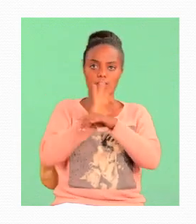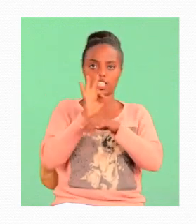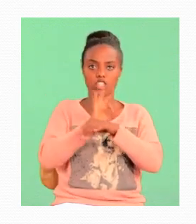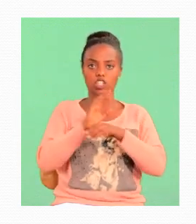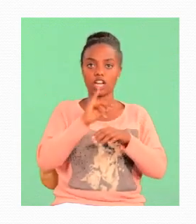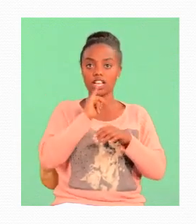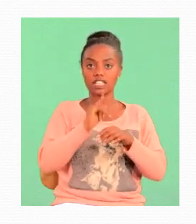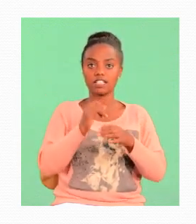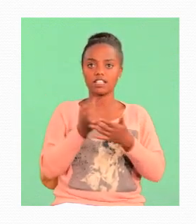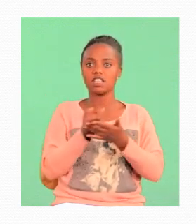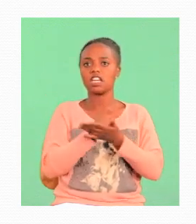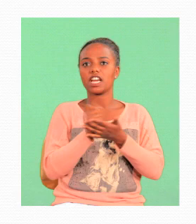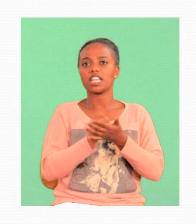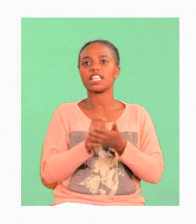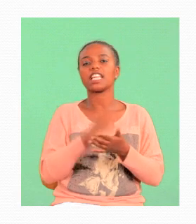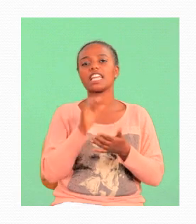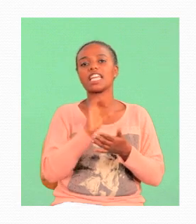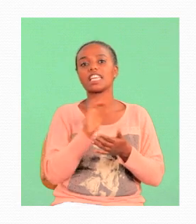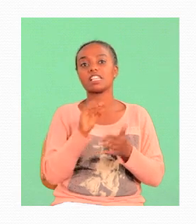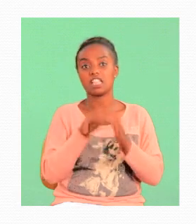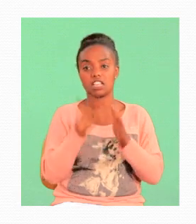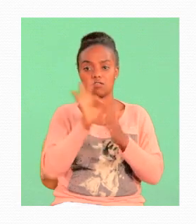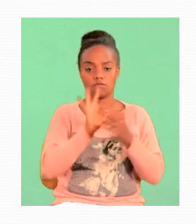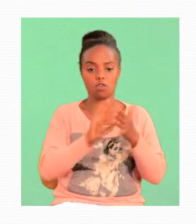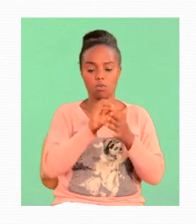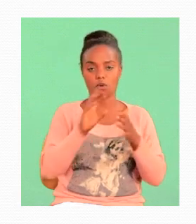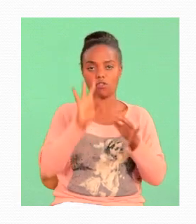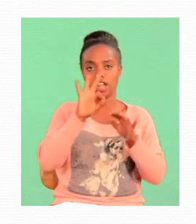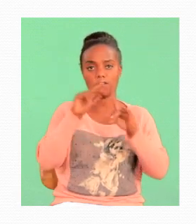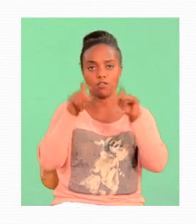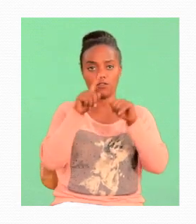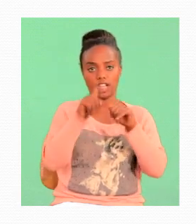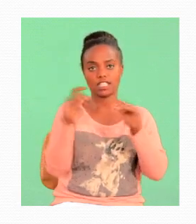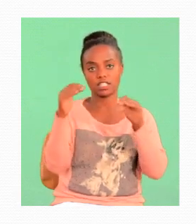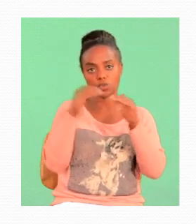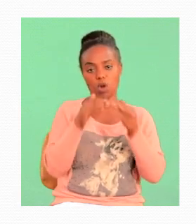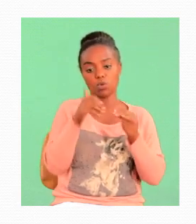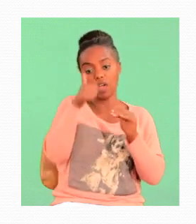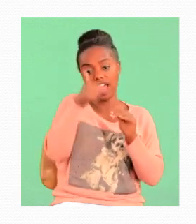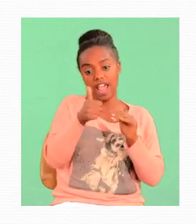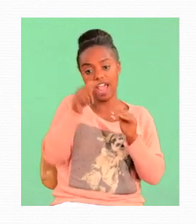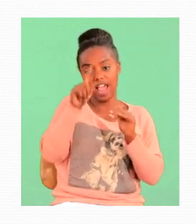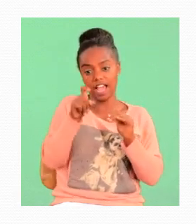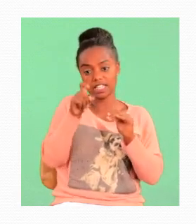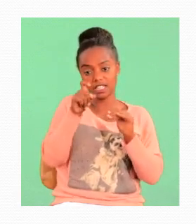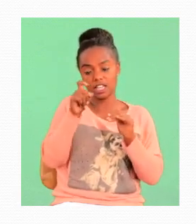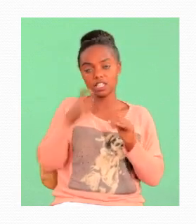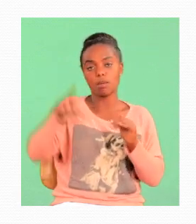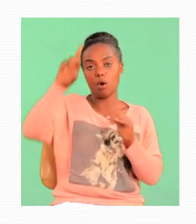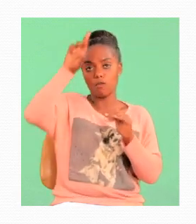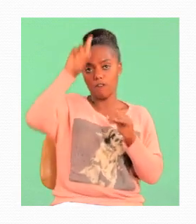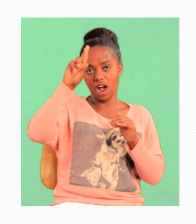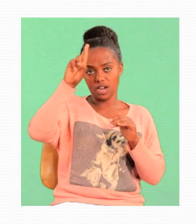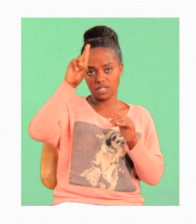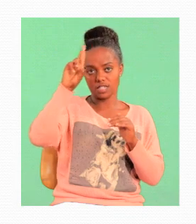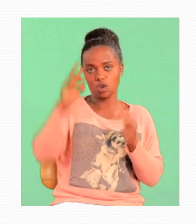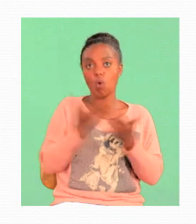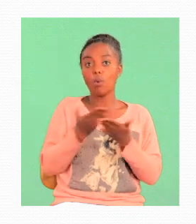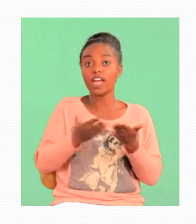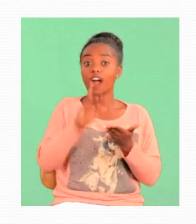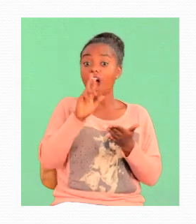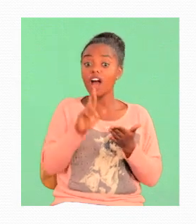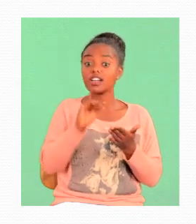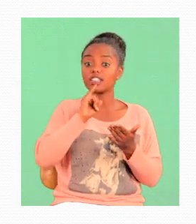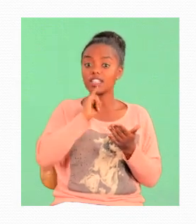which can be written in the form of f of x is equal to a x the power of r, where